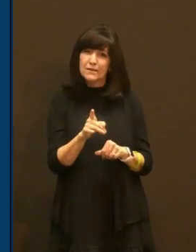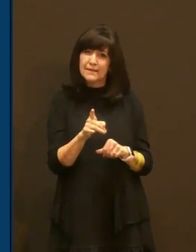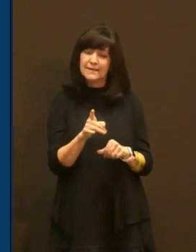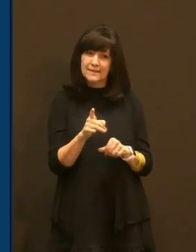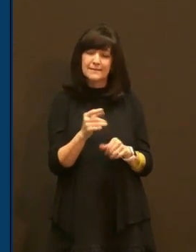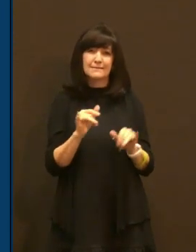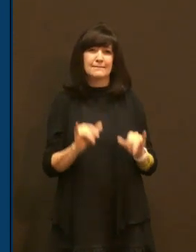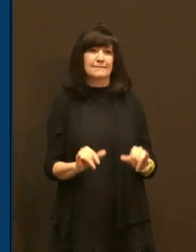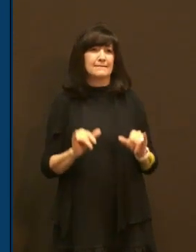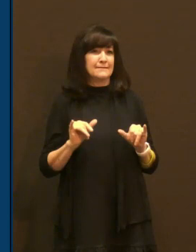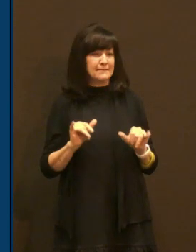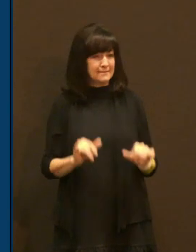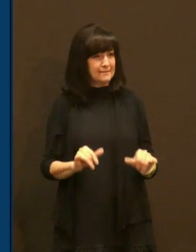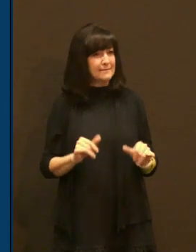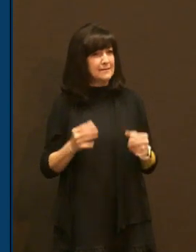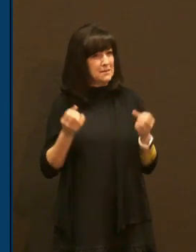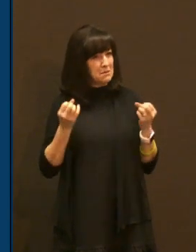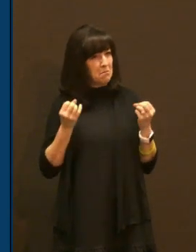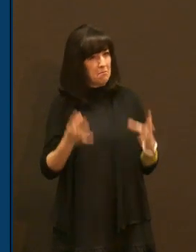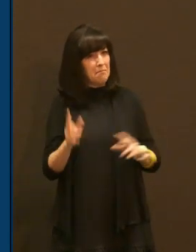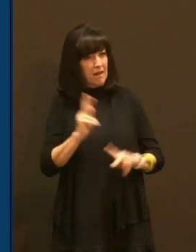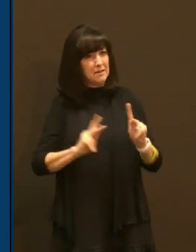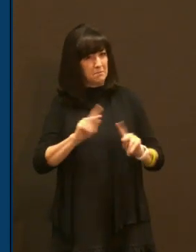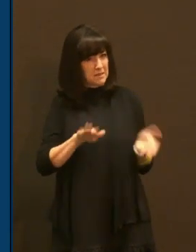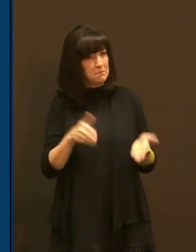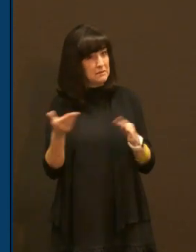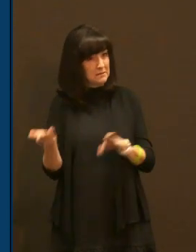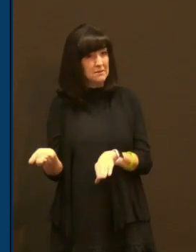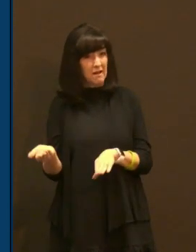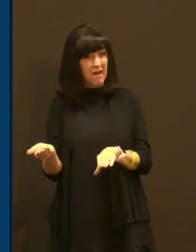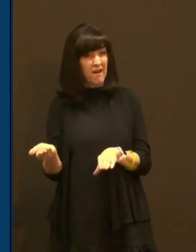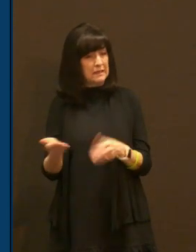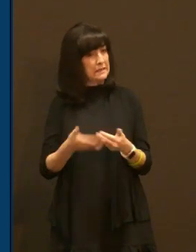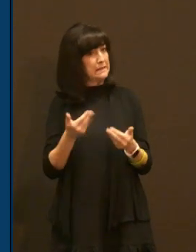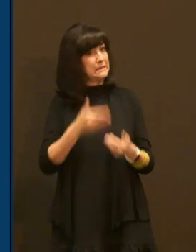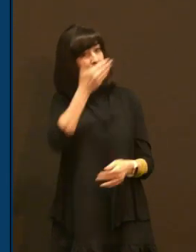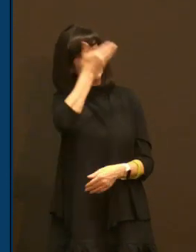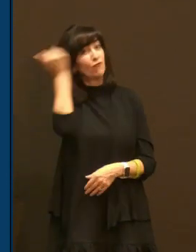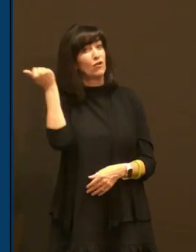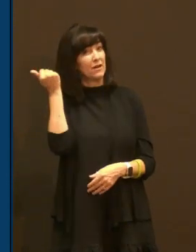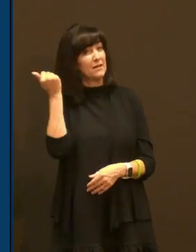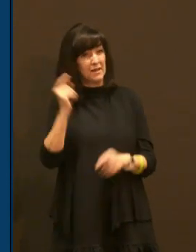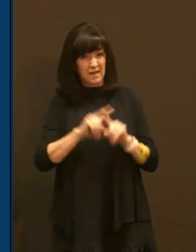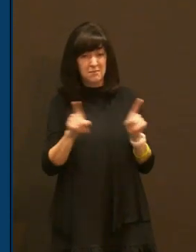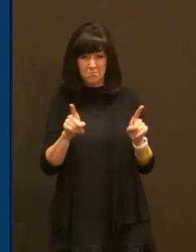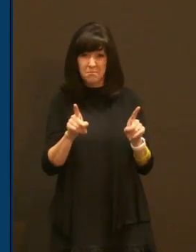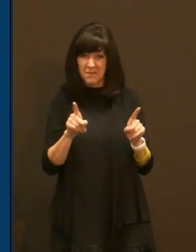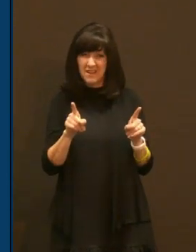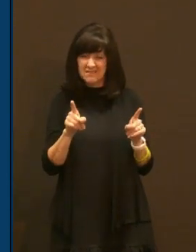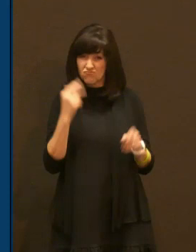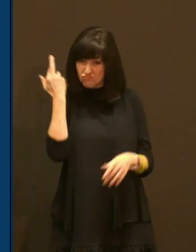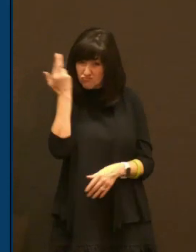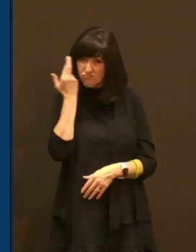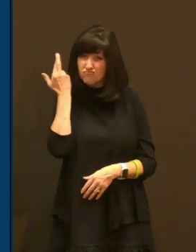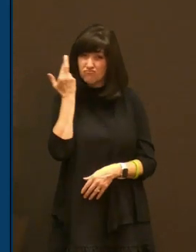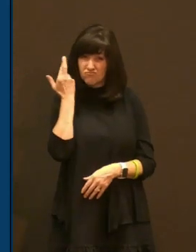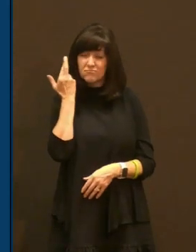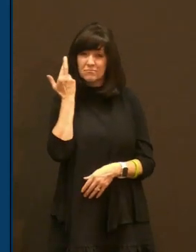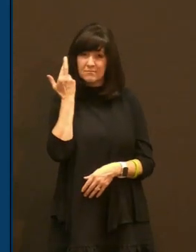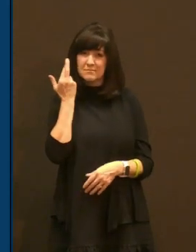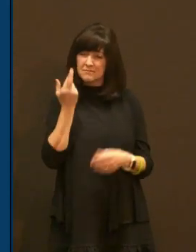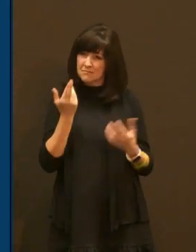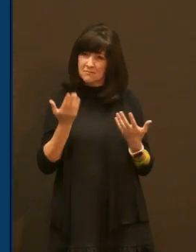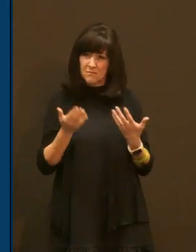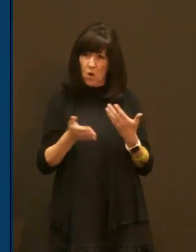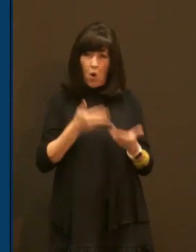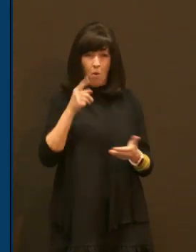forget that we've had so many people pass away. 335 Delawareans, almost 100,000